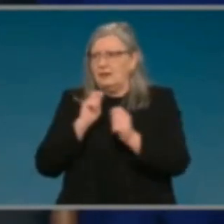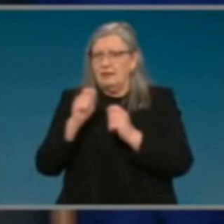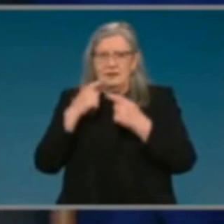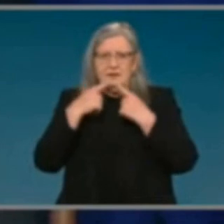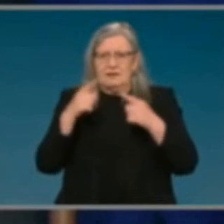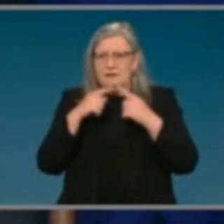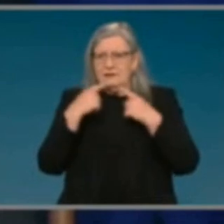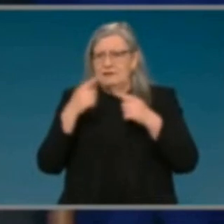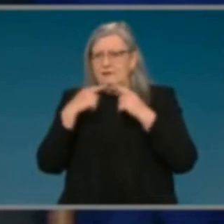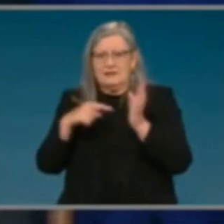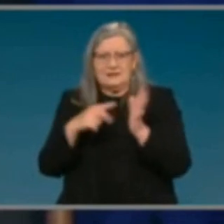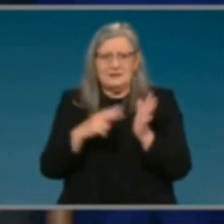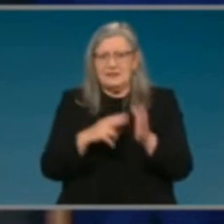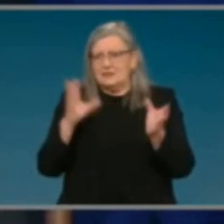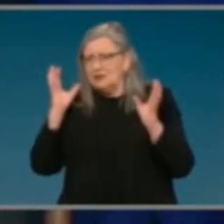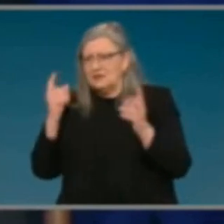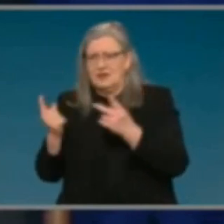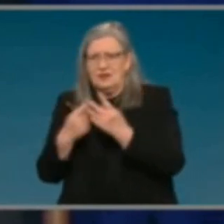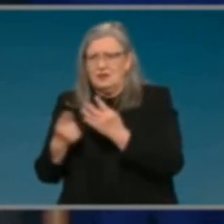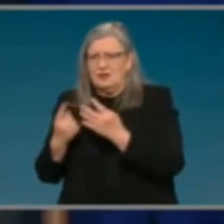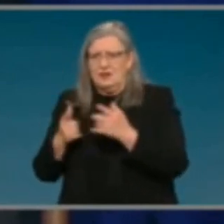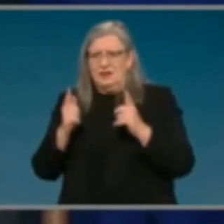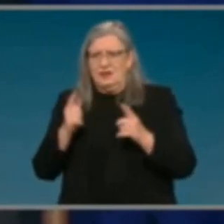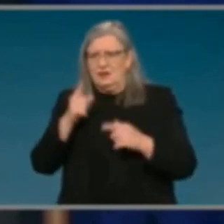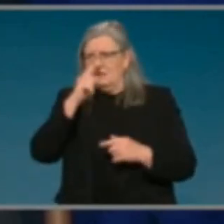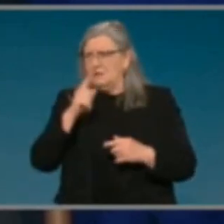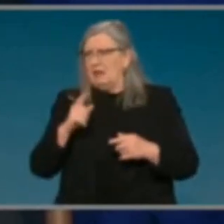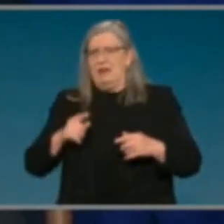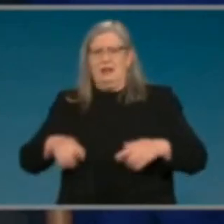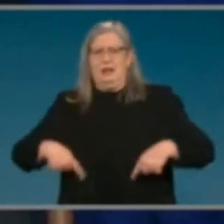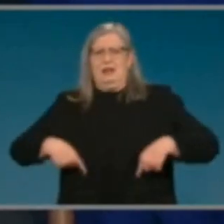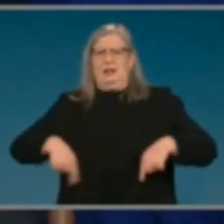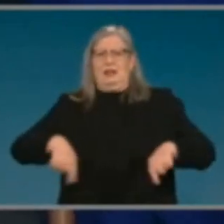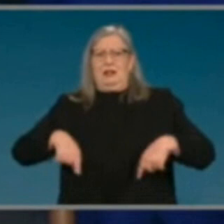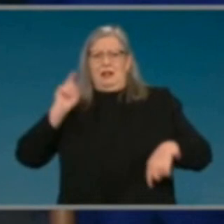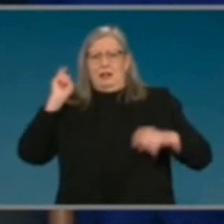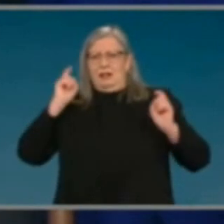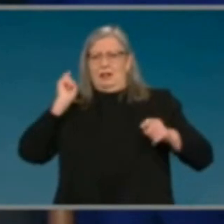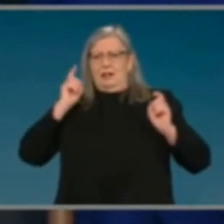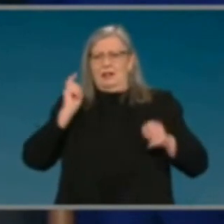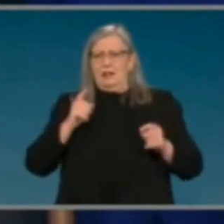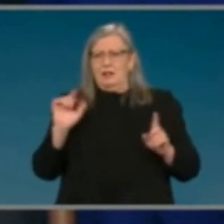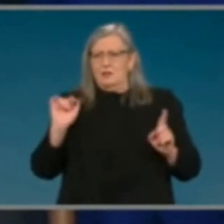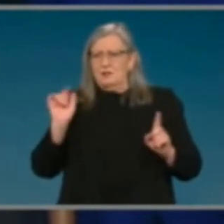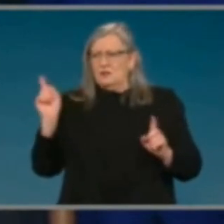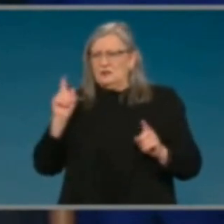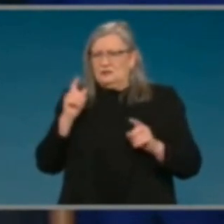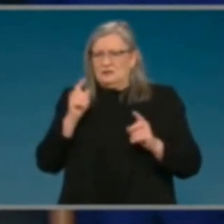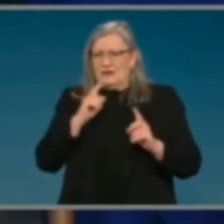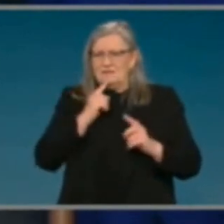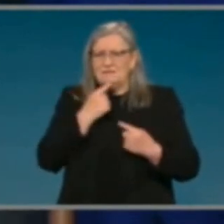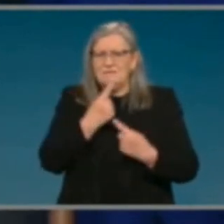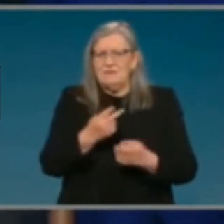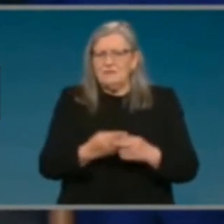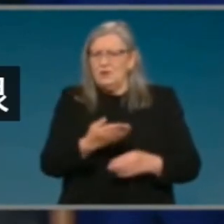your advice to Australians that might be feeling a bit scared about this? Well, certainly it's called a variant of